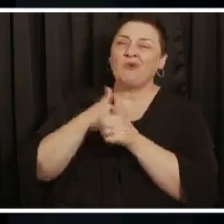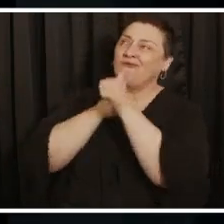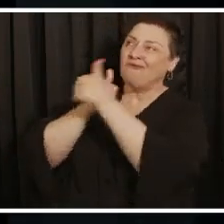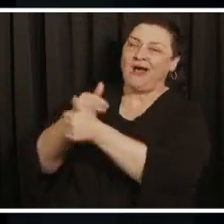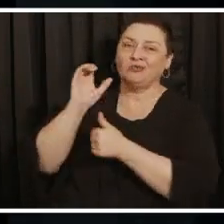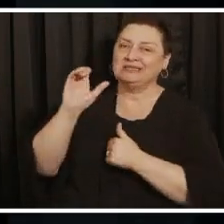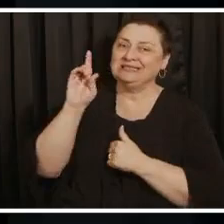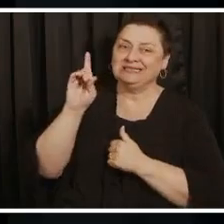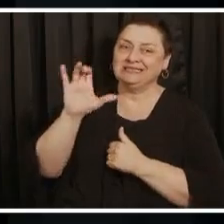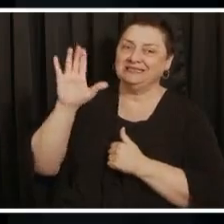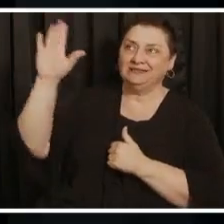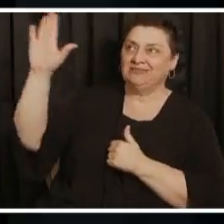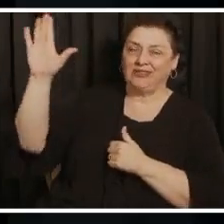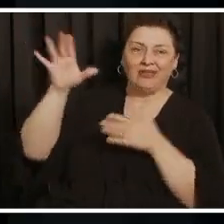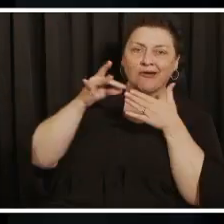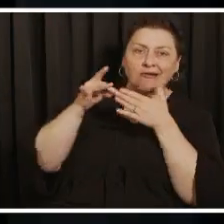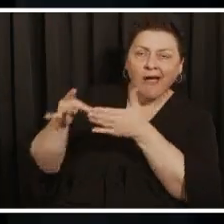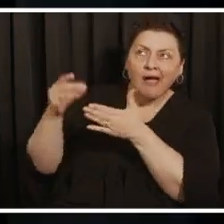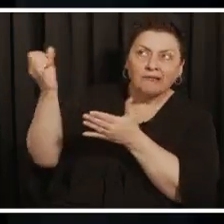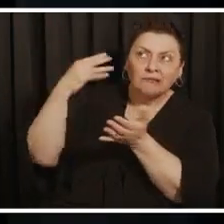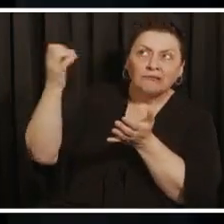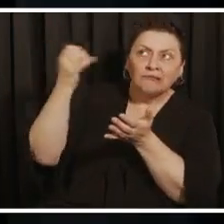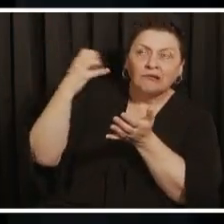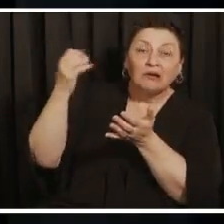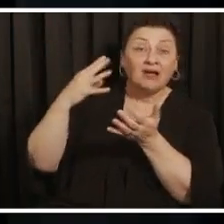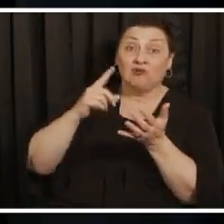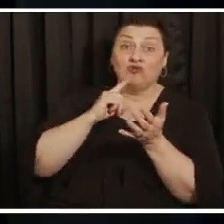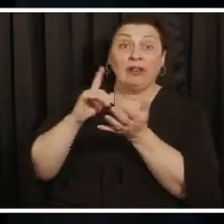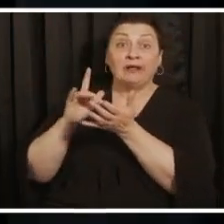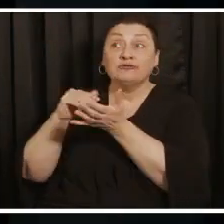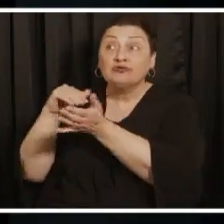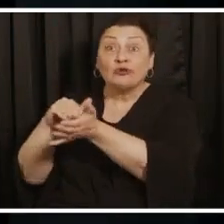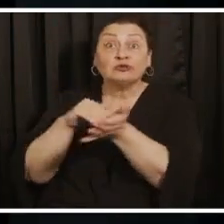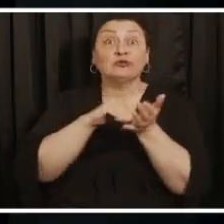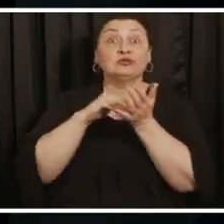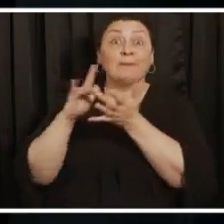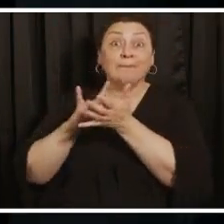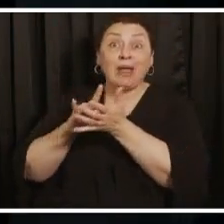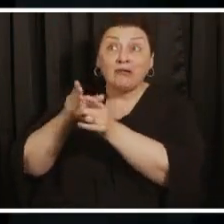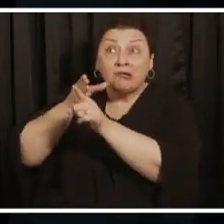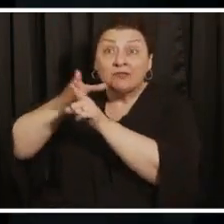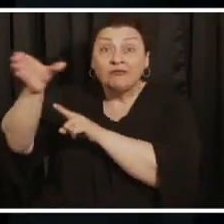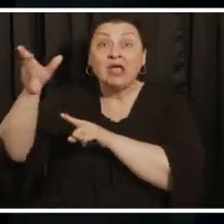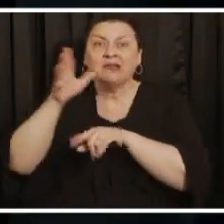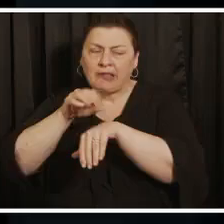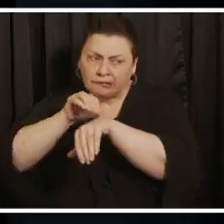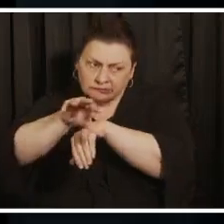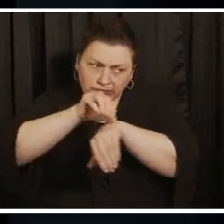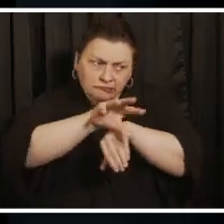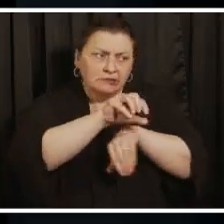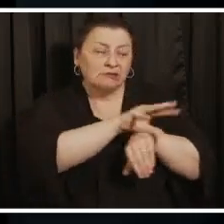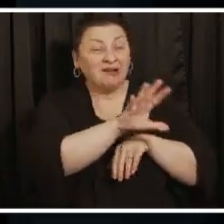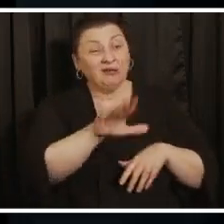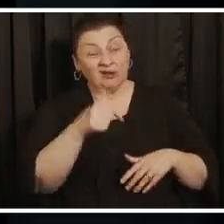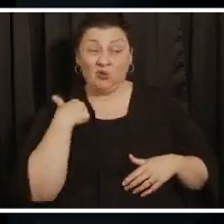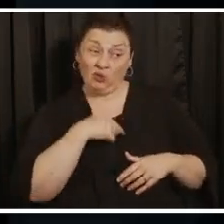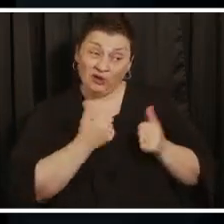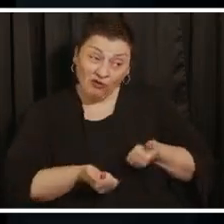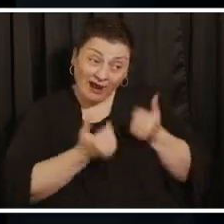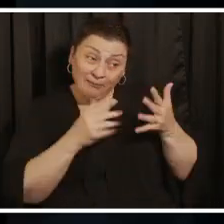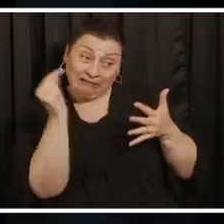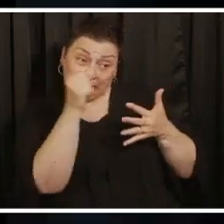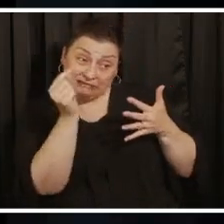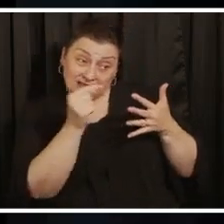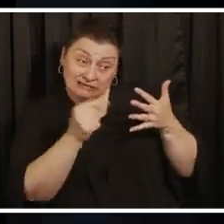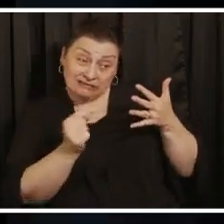and influence coming from medical professionals to school districts saying we recommend this set of policies or that set of policies. Some of that seems to